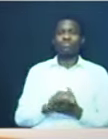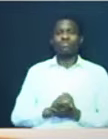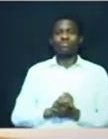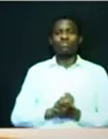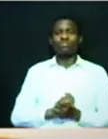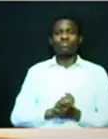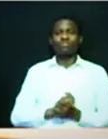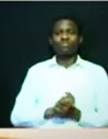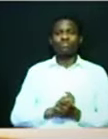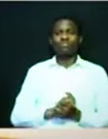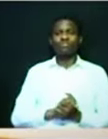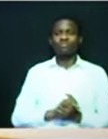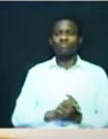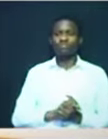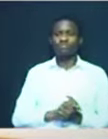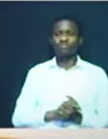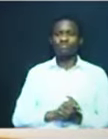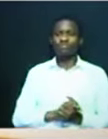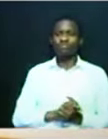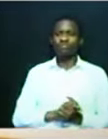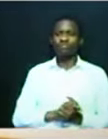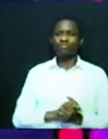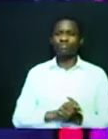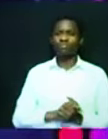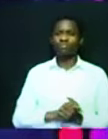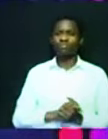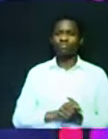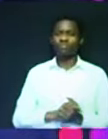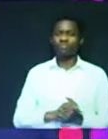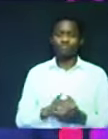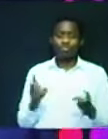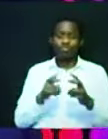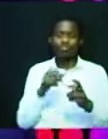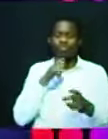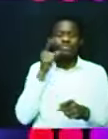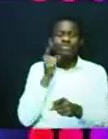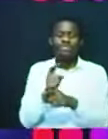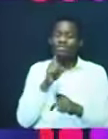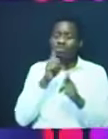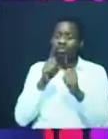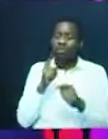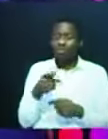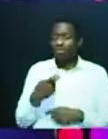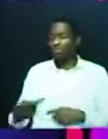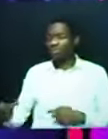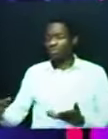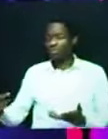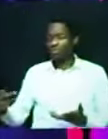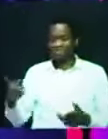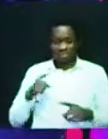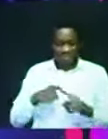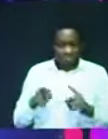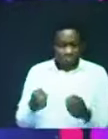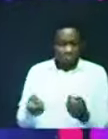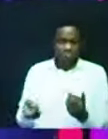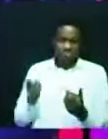glory. So we are not just talking about property, we are talking about character and genetic